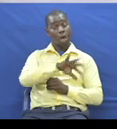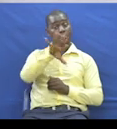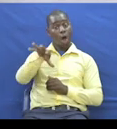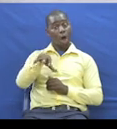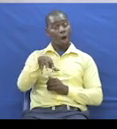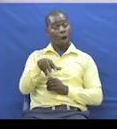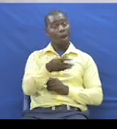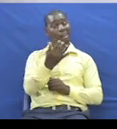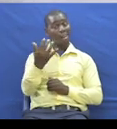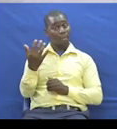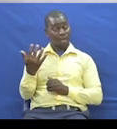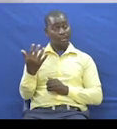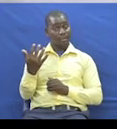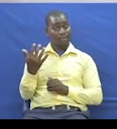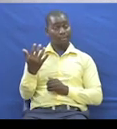number